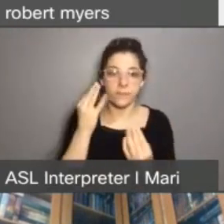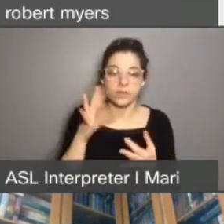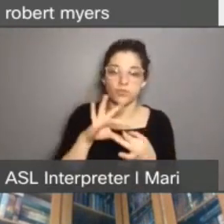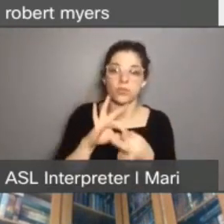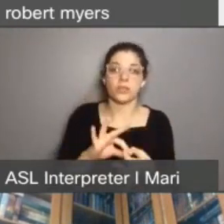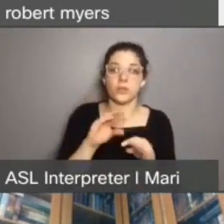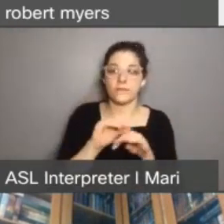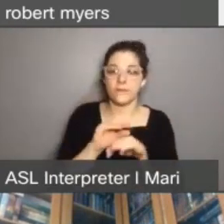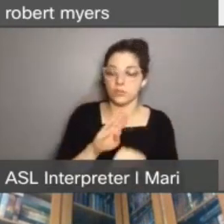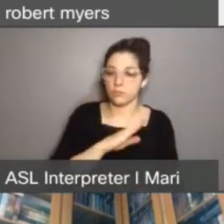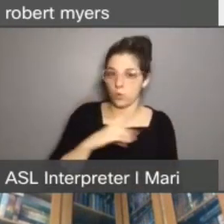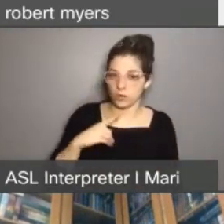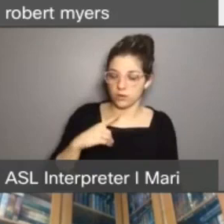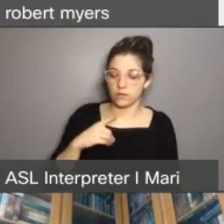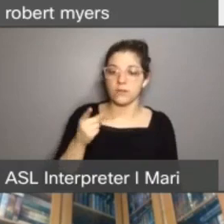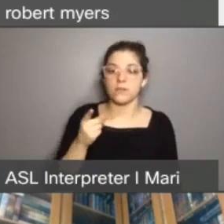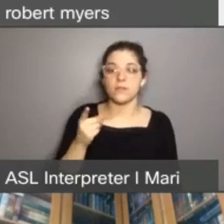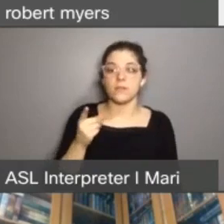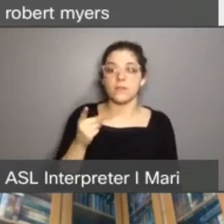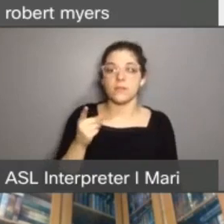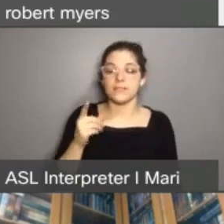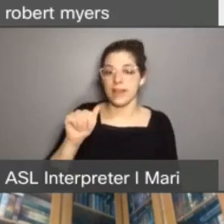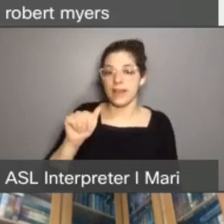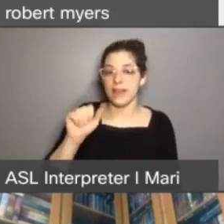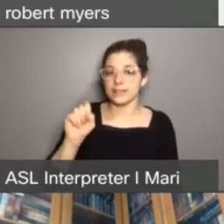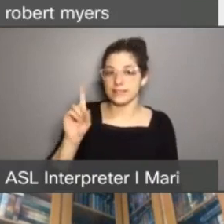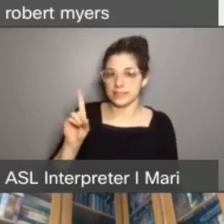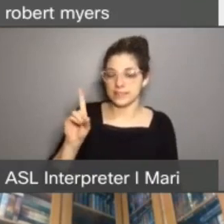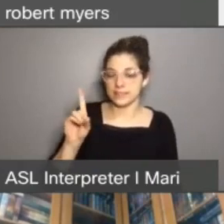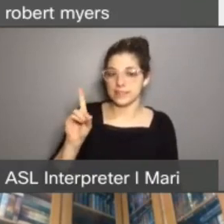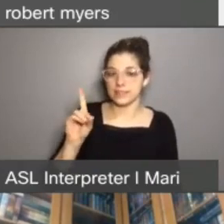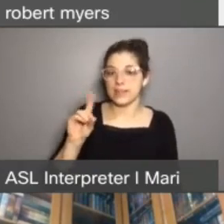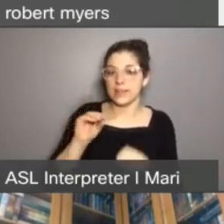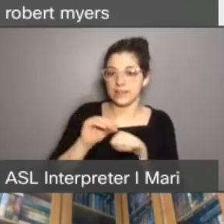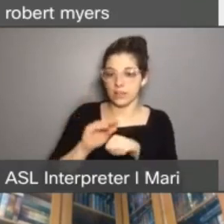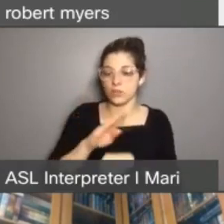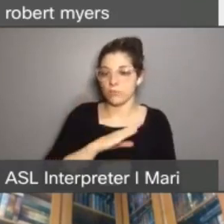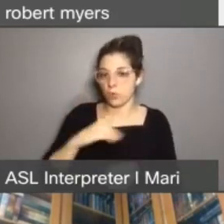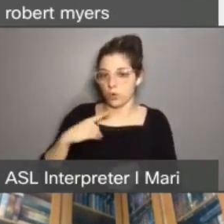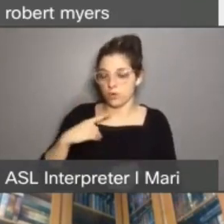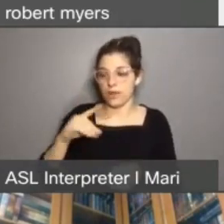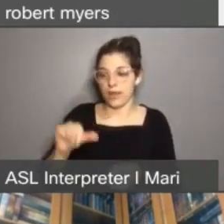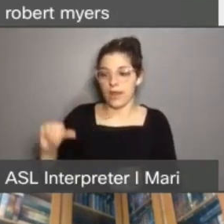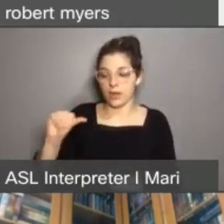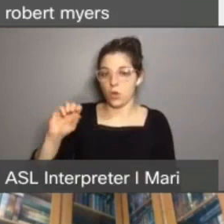advisory board. It is Asd Advisory Board at